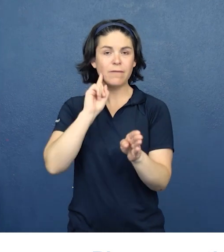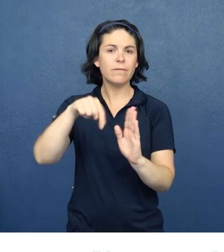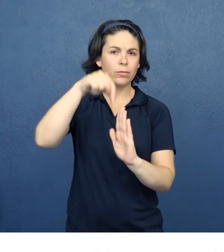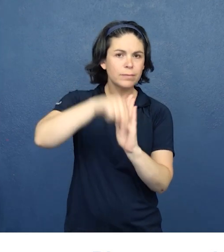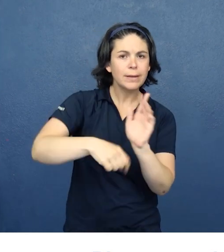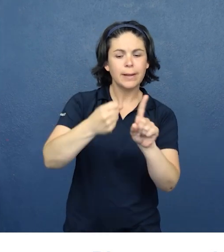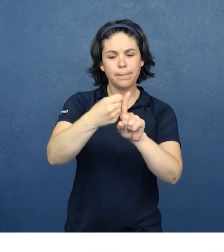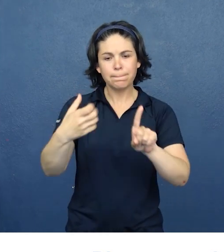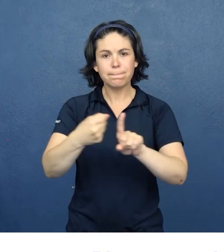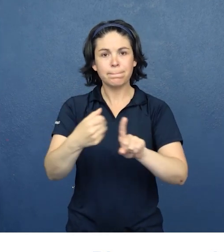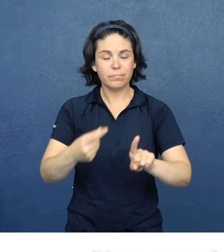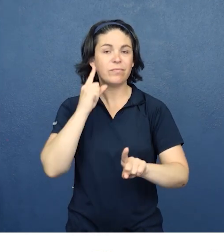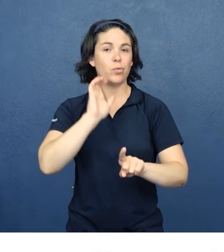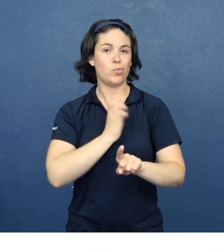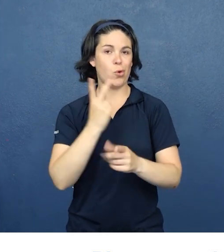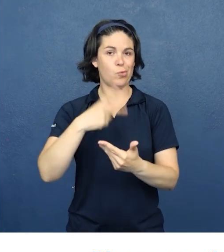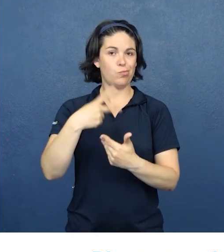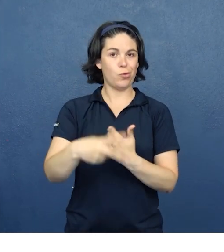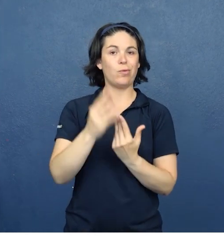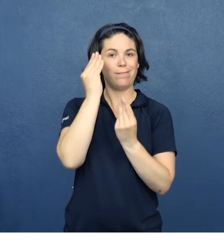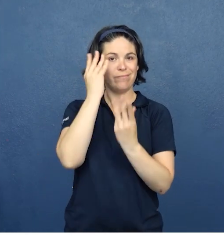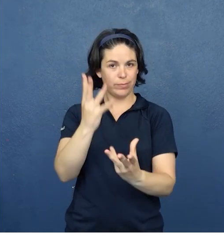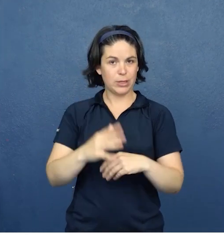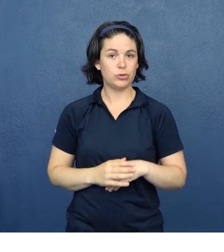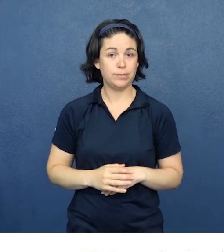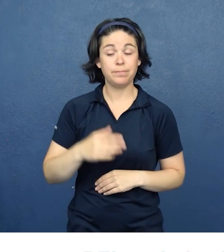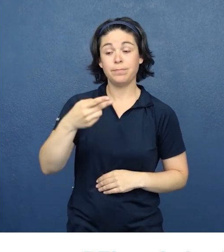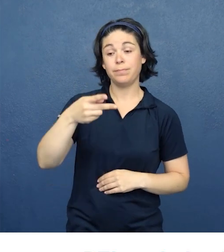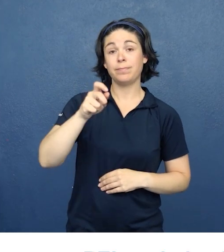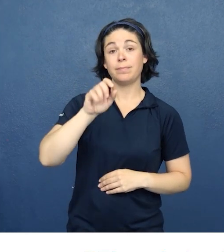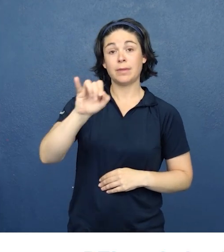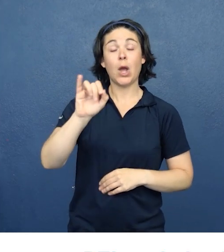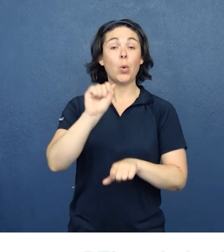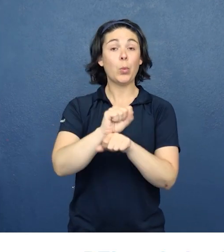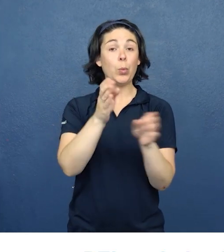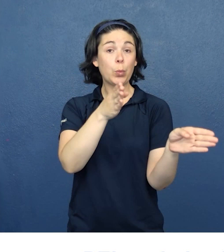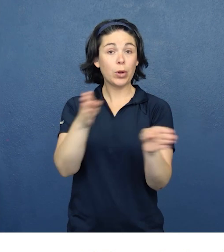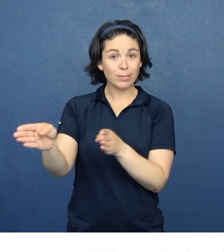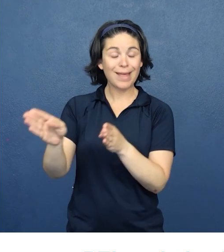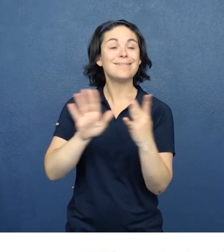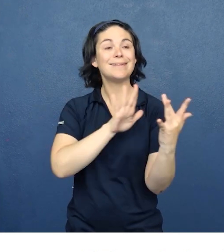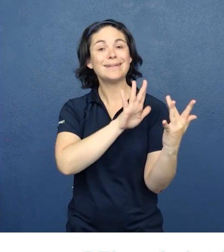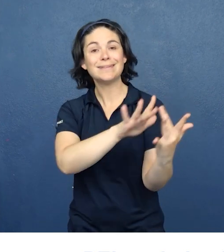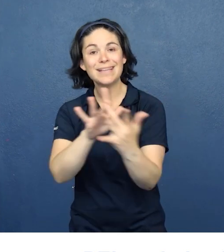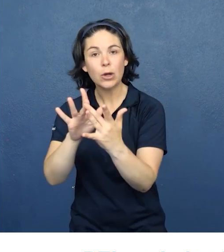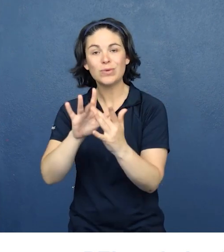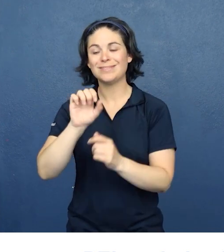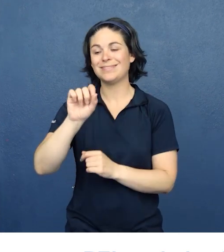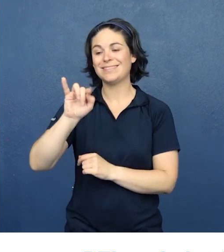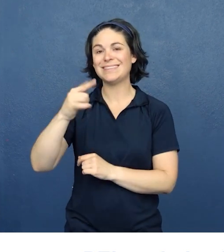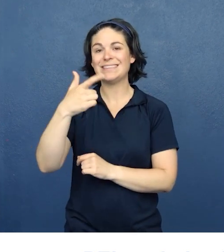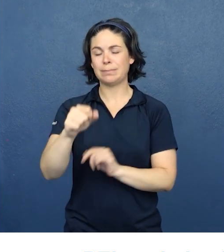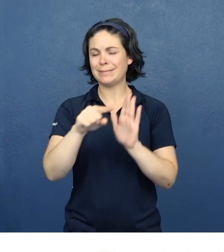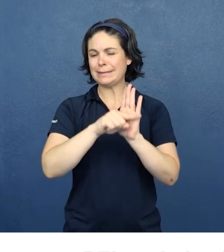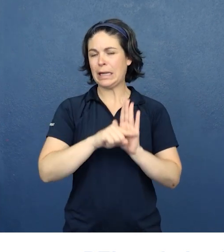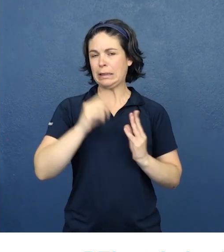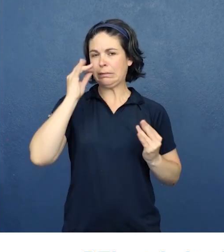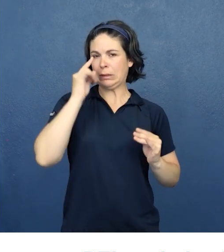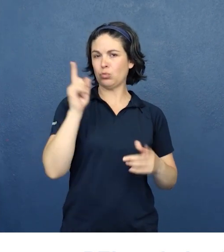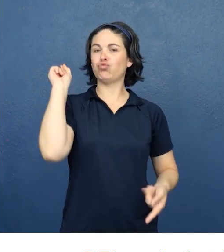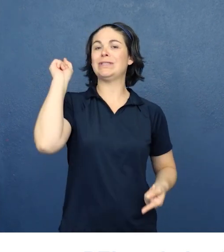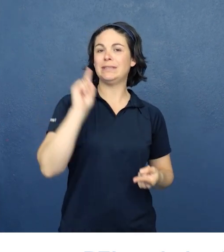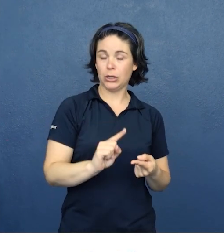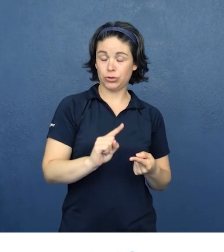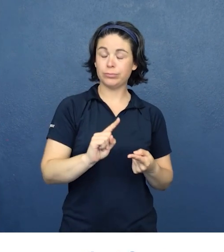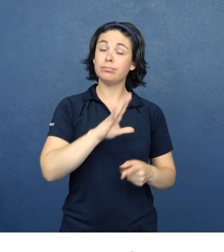more details and program information. PEI work plan is mental health outreach, awareness, and stigma reduction, which includes several